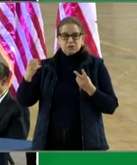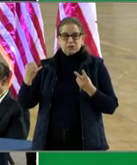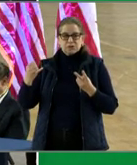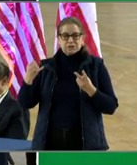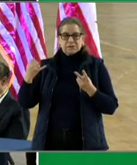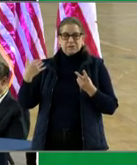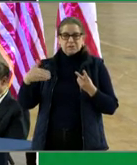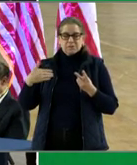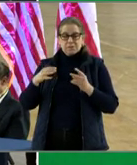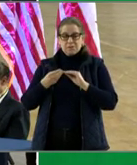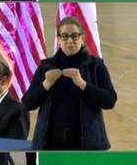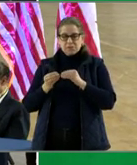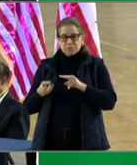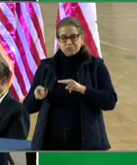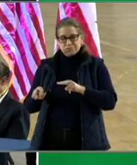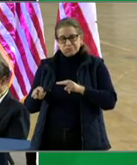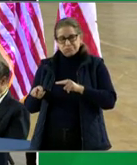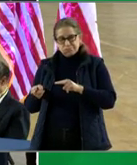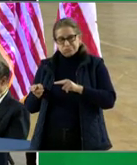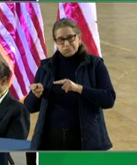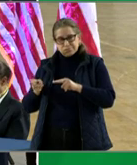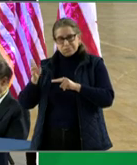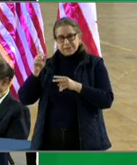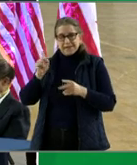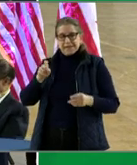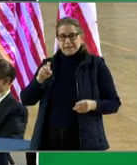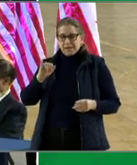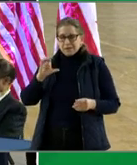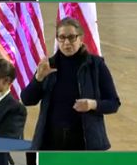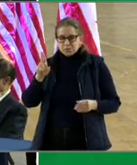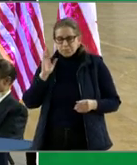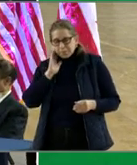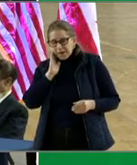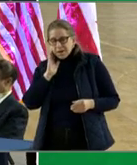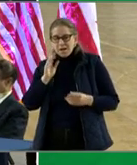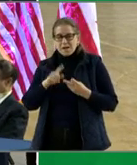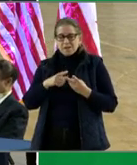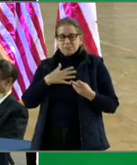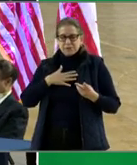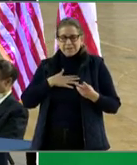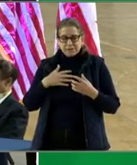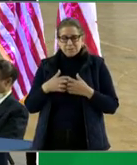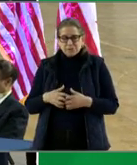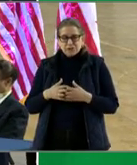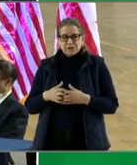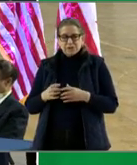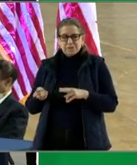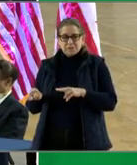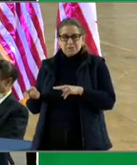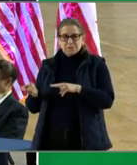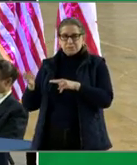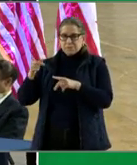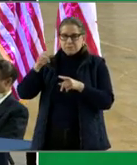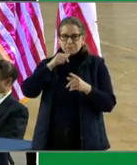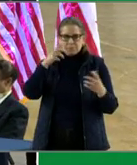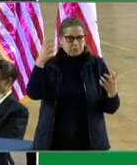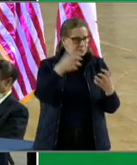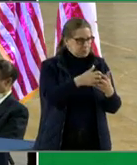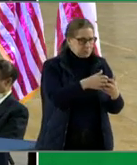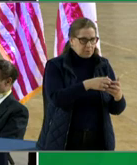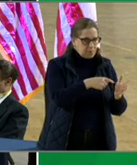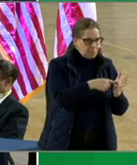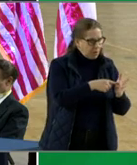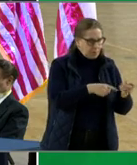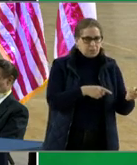surge beds, ICU beds, need for ventilators be in conflict with the IHME model, that the CHIME model would be more appropriate